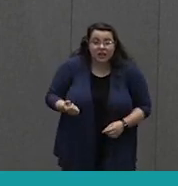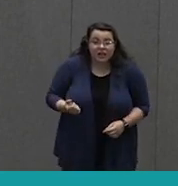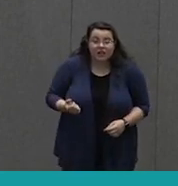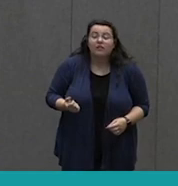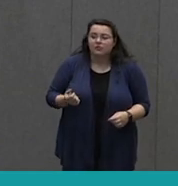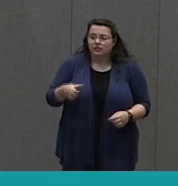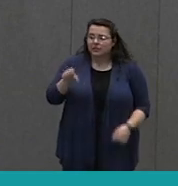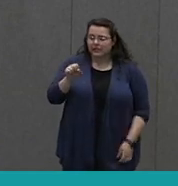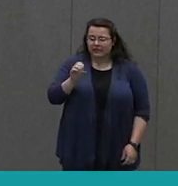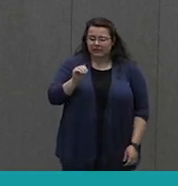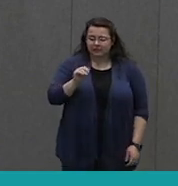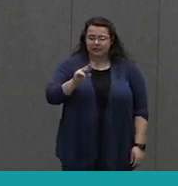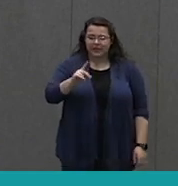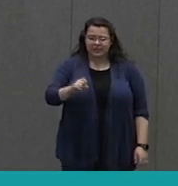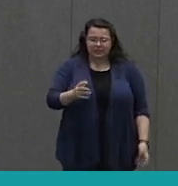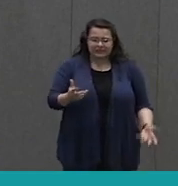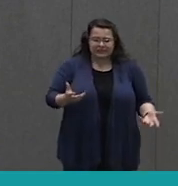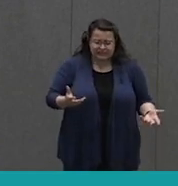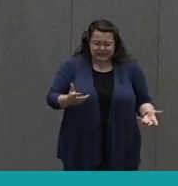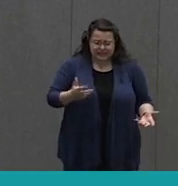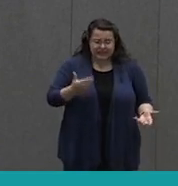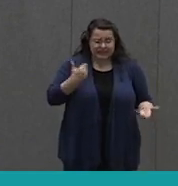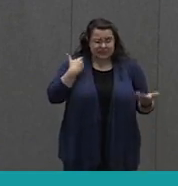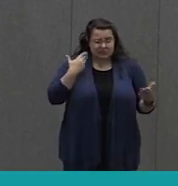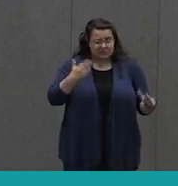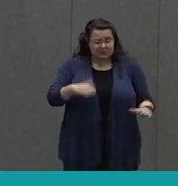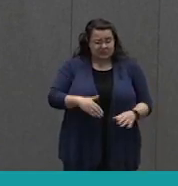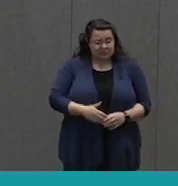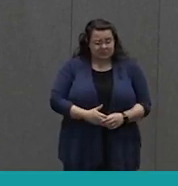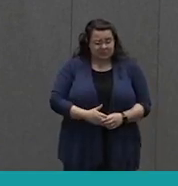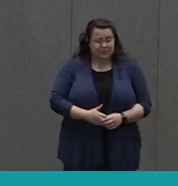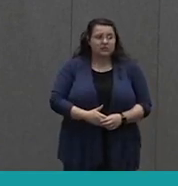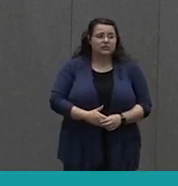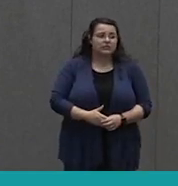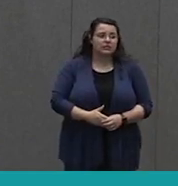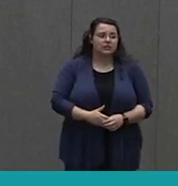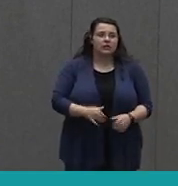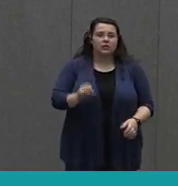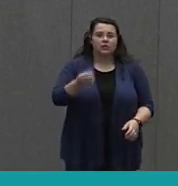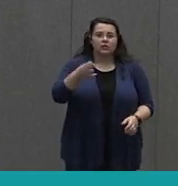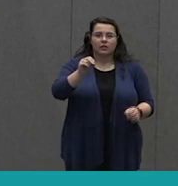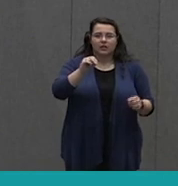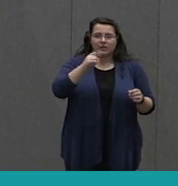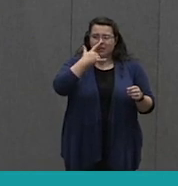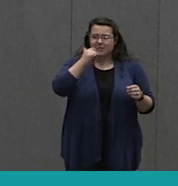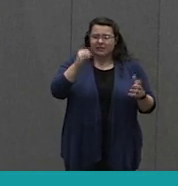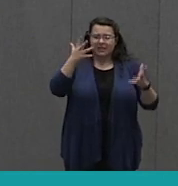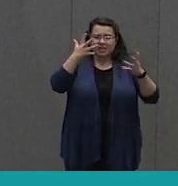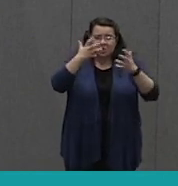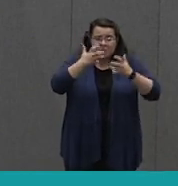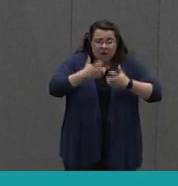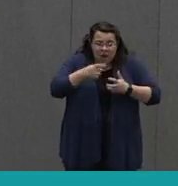"Smudge, why don't you go home just for tonight?" suggested Mole as they rode